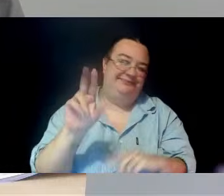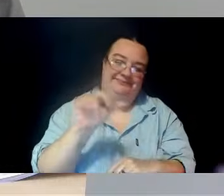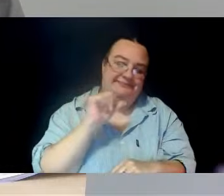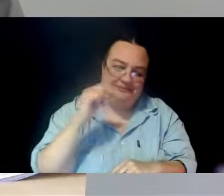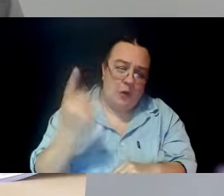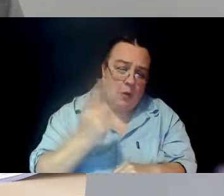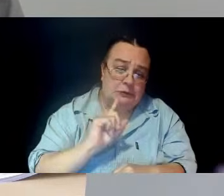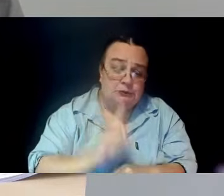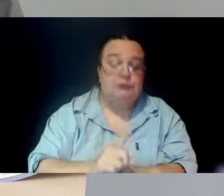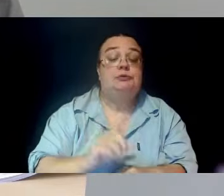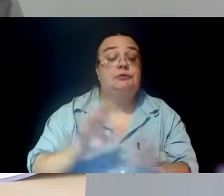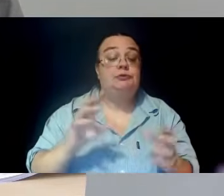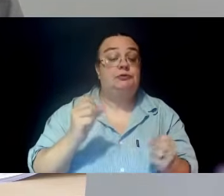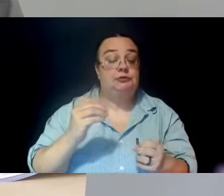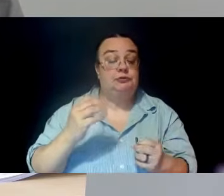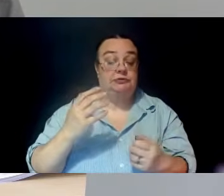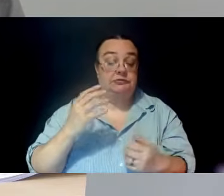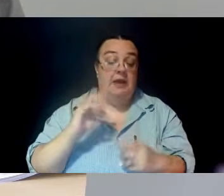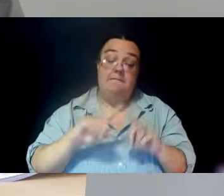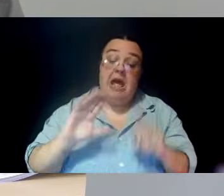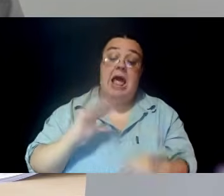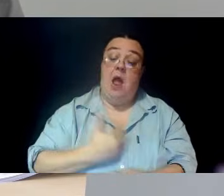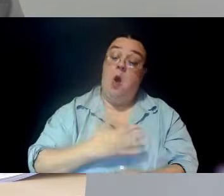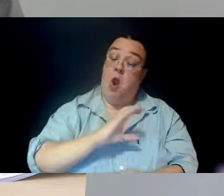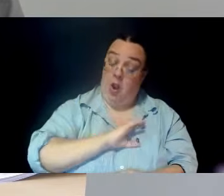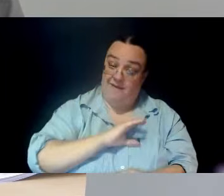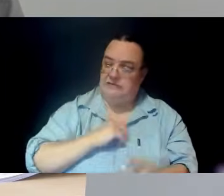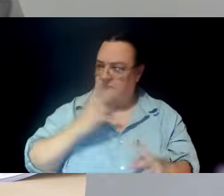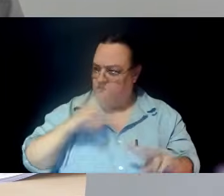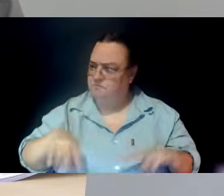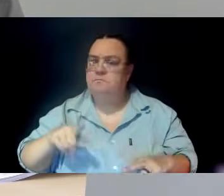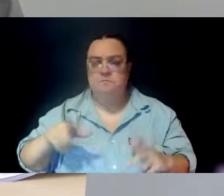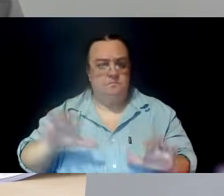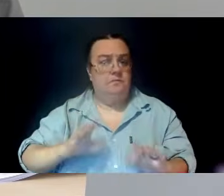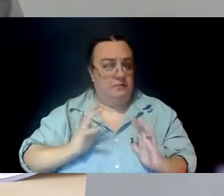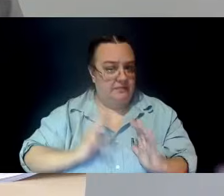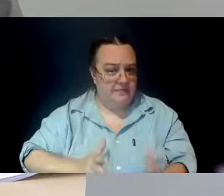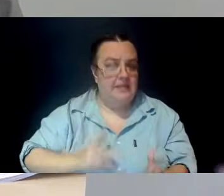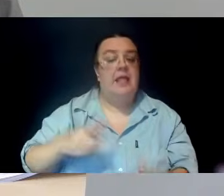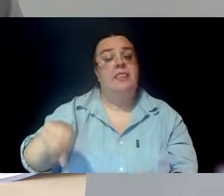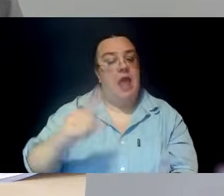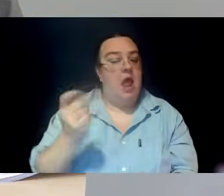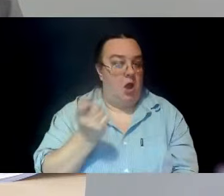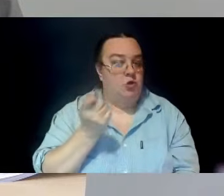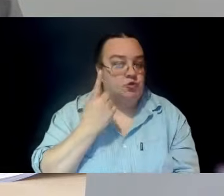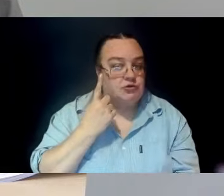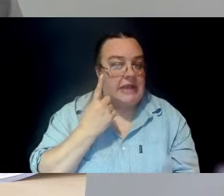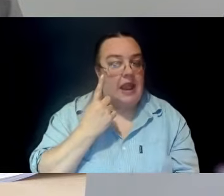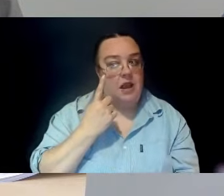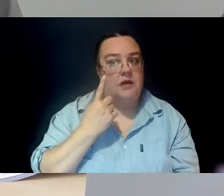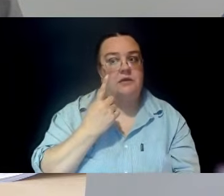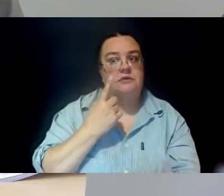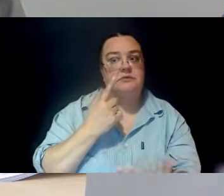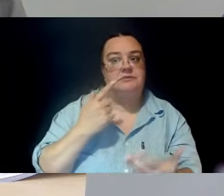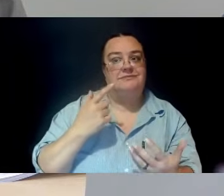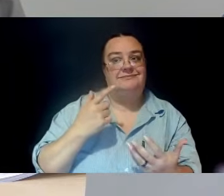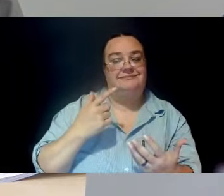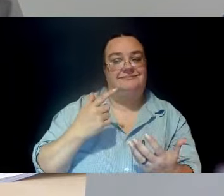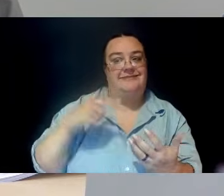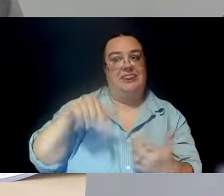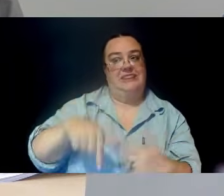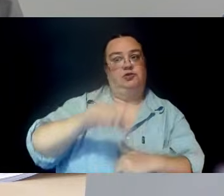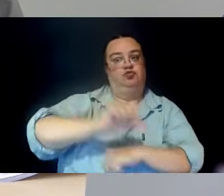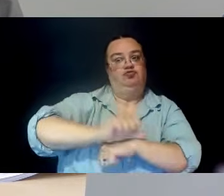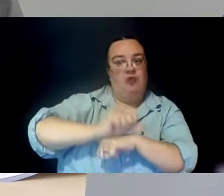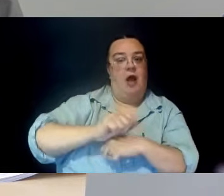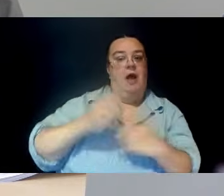I'll say that our officers are doing fine, and they understand the nature of this job and accept that